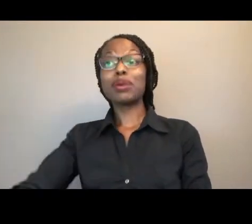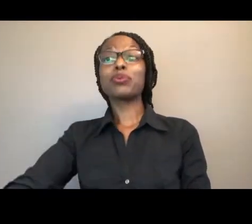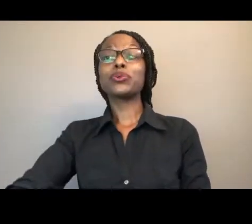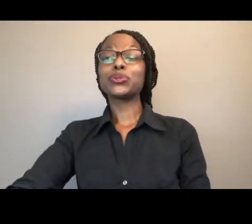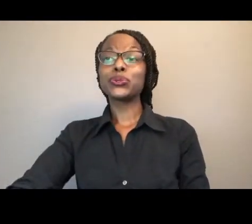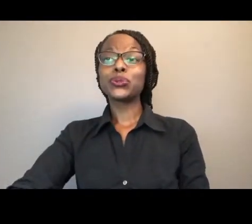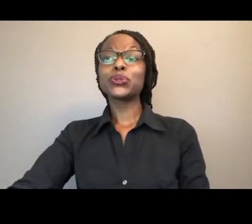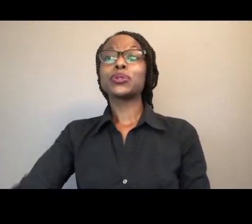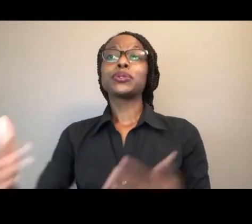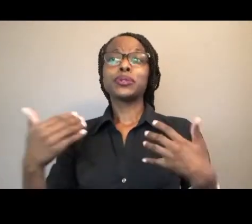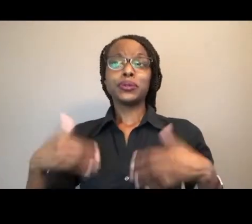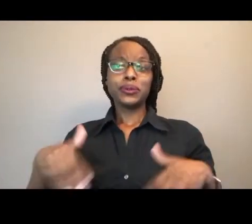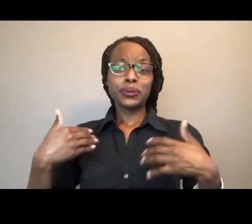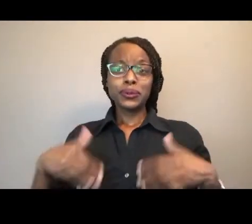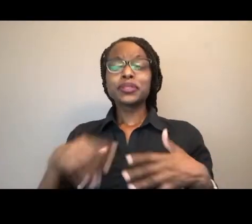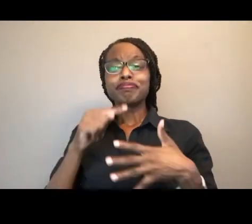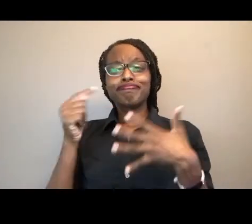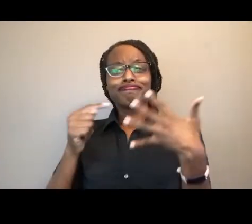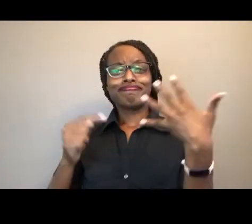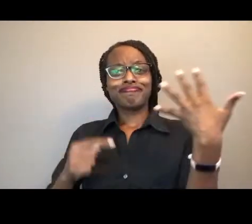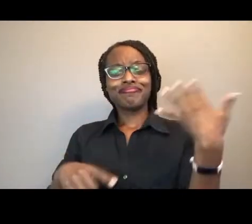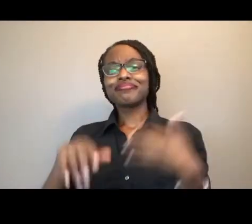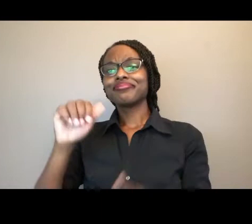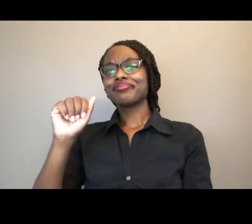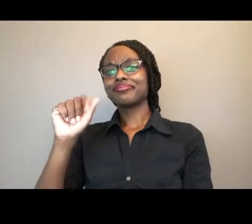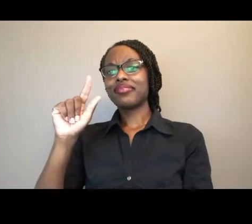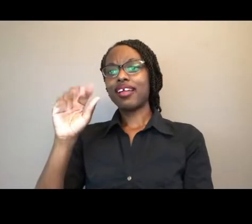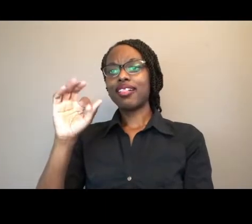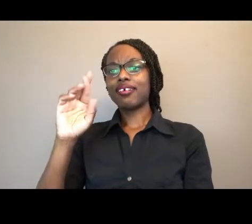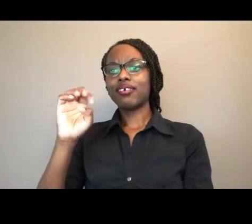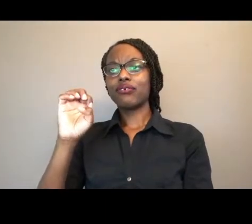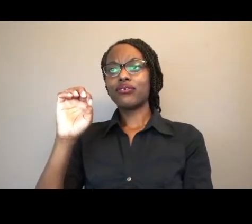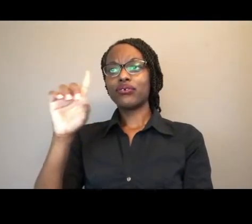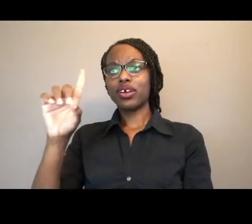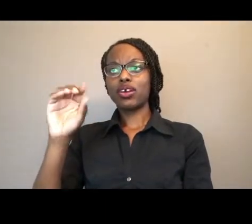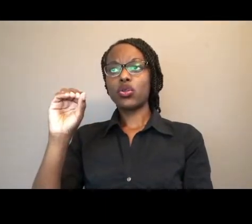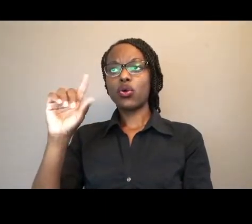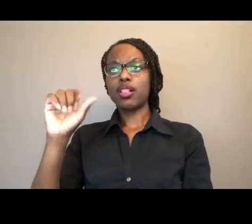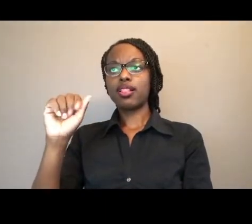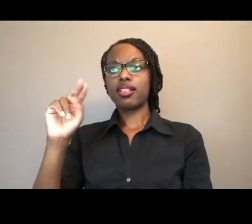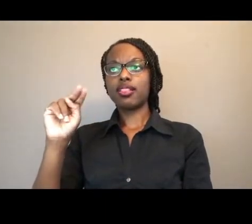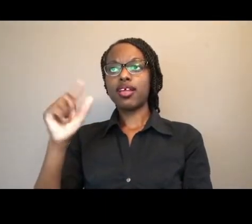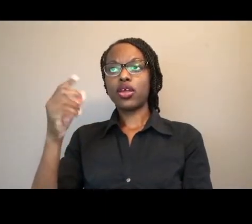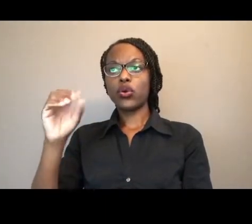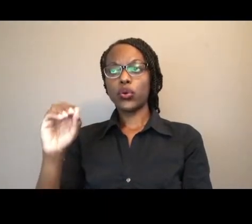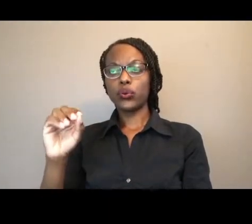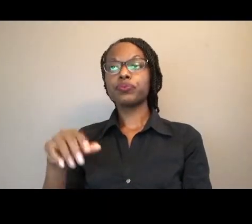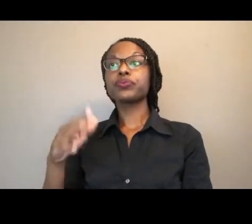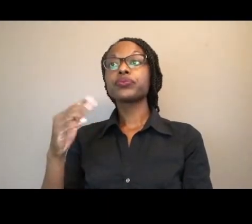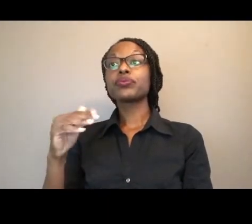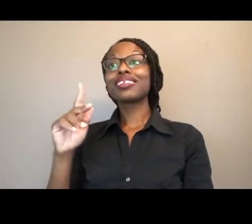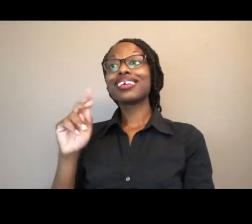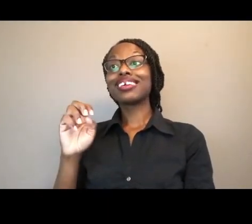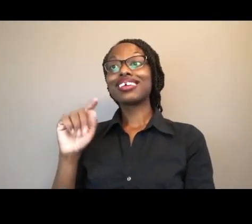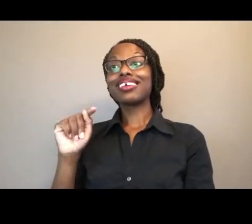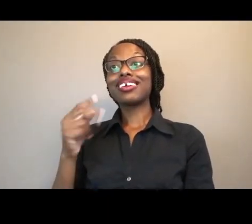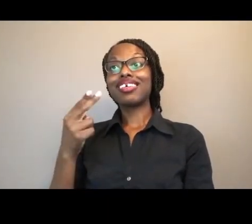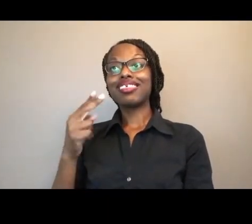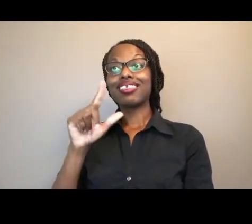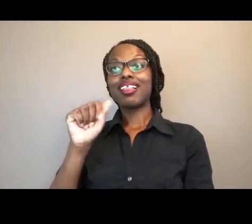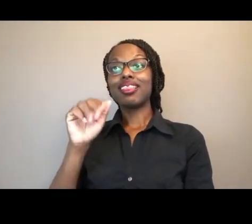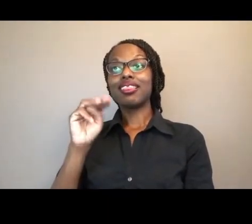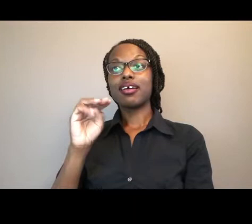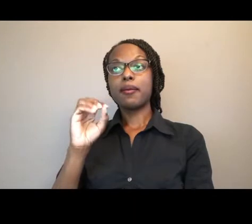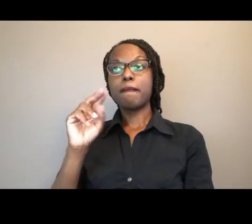of Black Lives Matter, and that is why we need to advocate for police accountability. To make both of my communities safer, we need to honor the memories